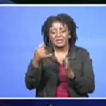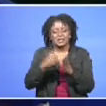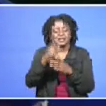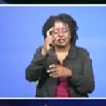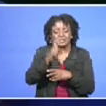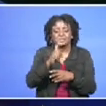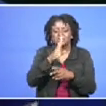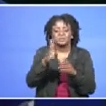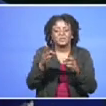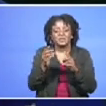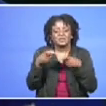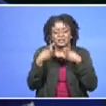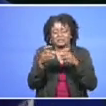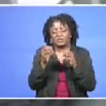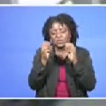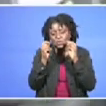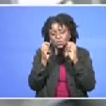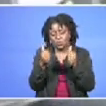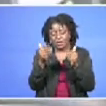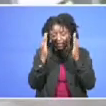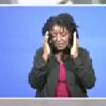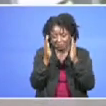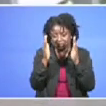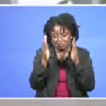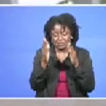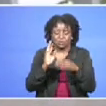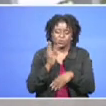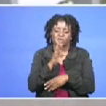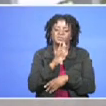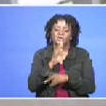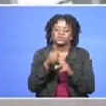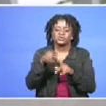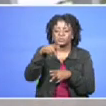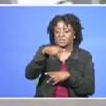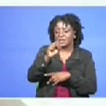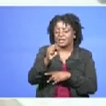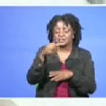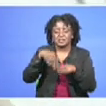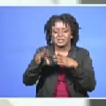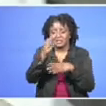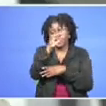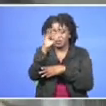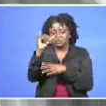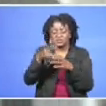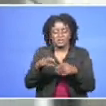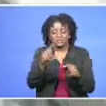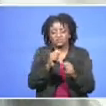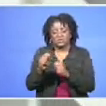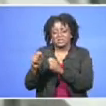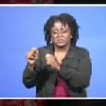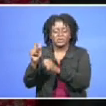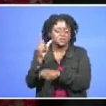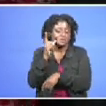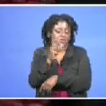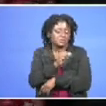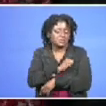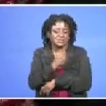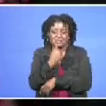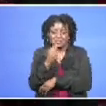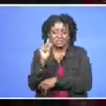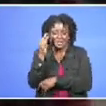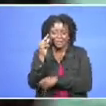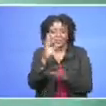be given quick address. We spoke to Permanent Secretary in the Ministry of Transport, Lorraine Ambrista, who said the government is